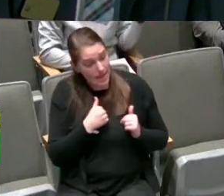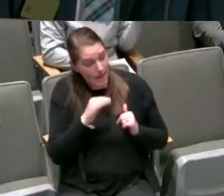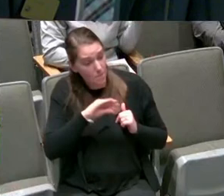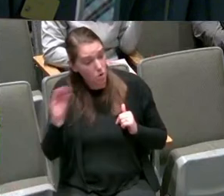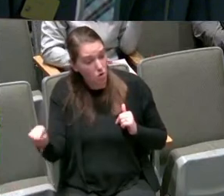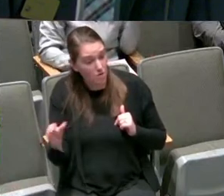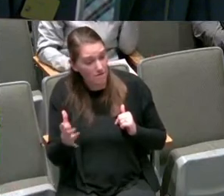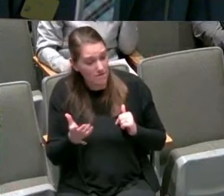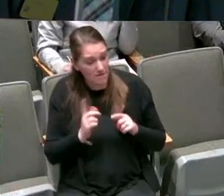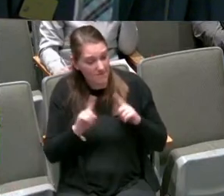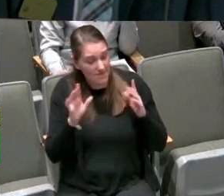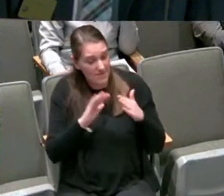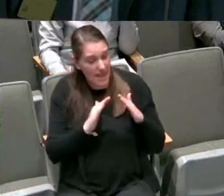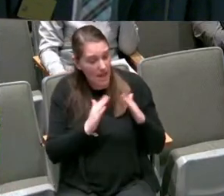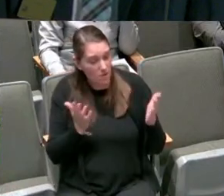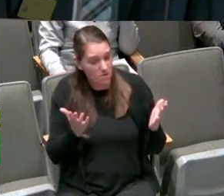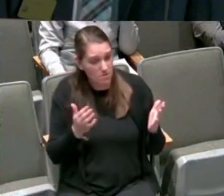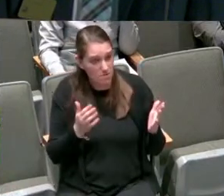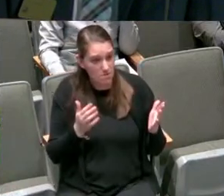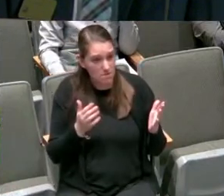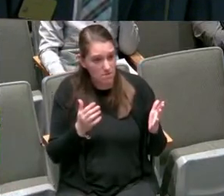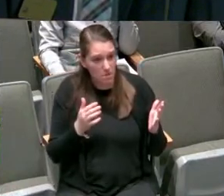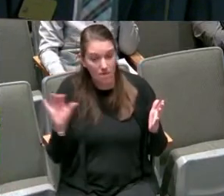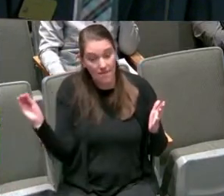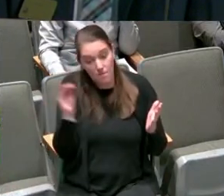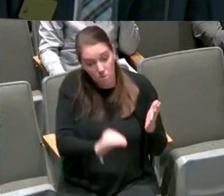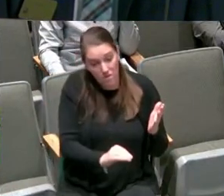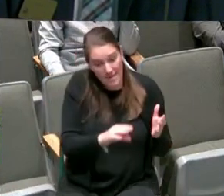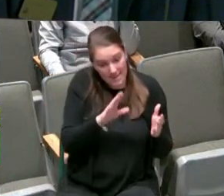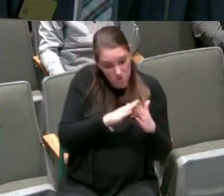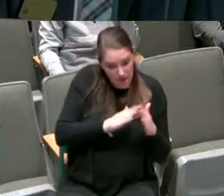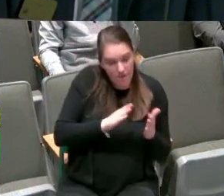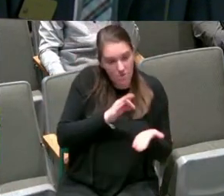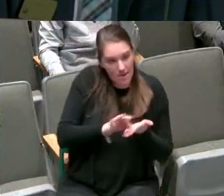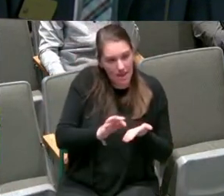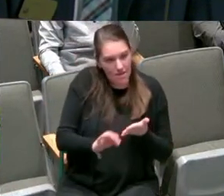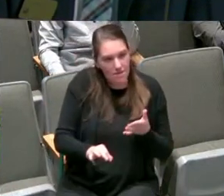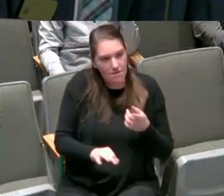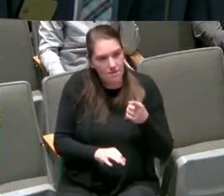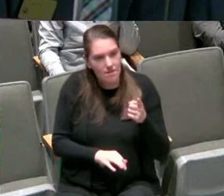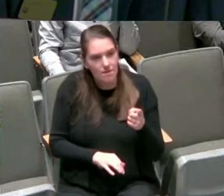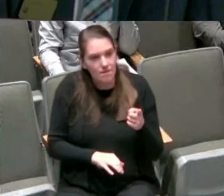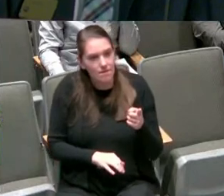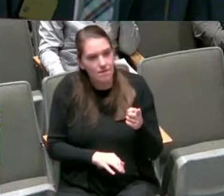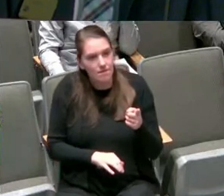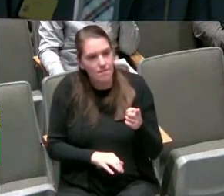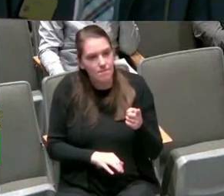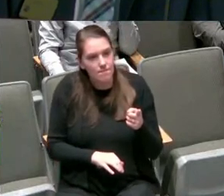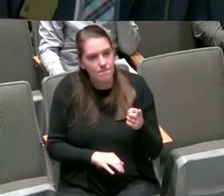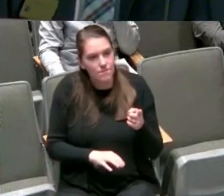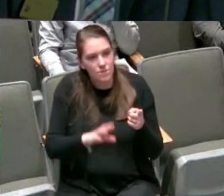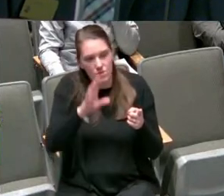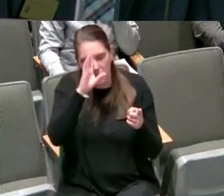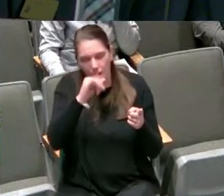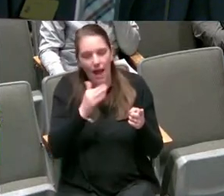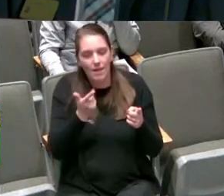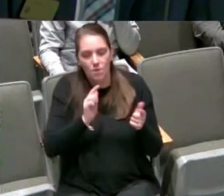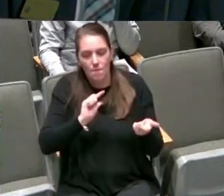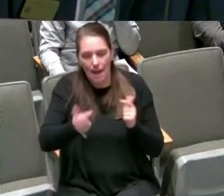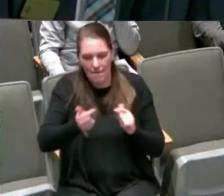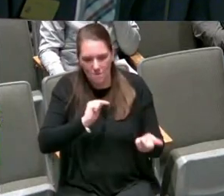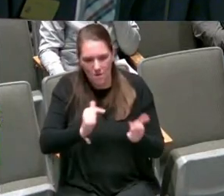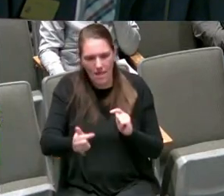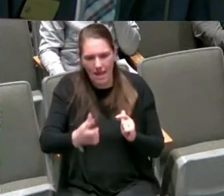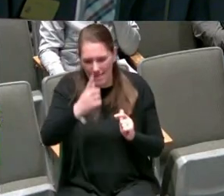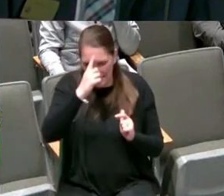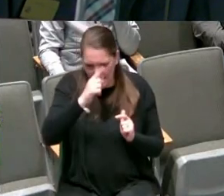town then they're they're counted right so you know I um I I don't want to have a back and forth I think